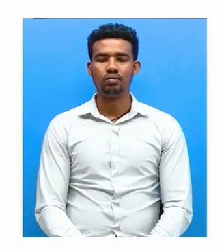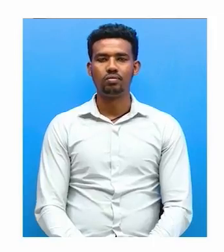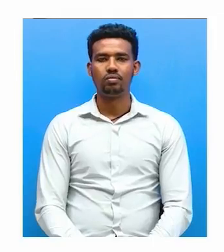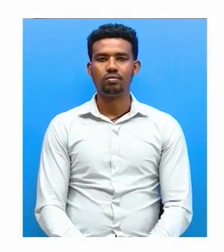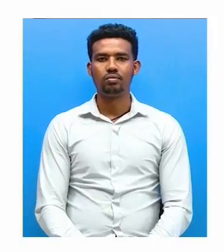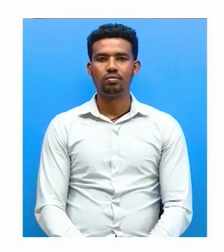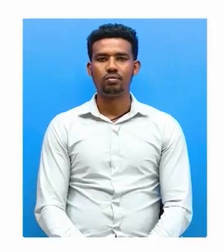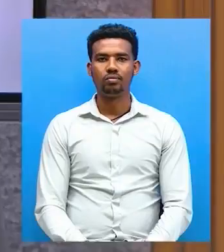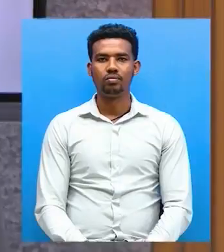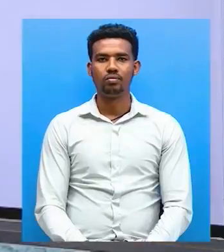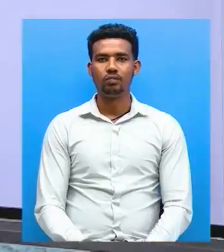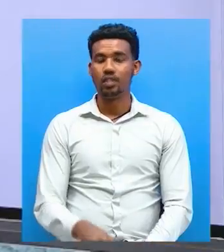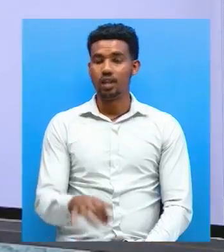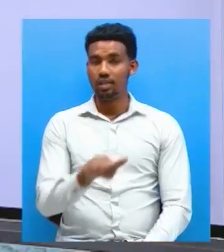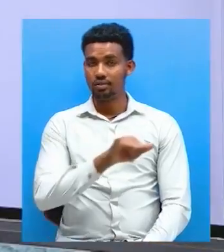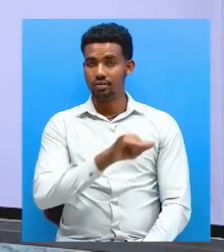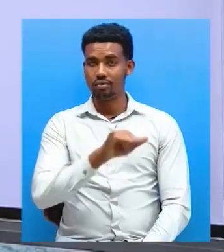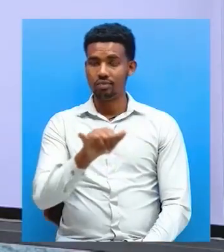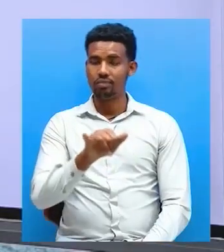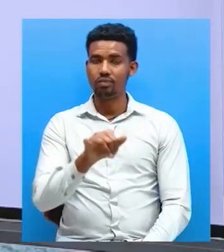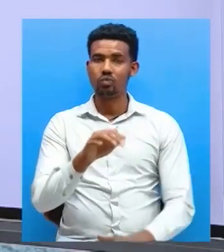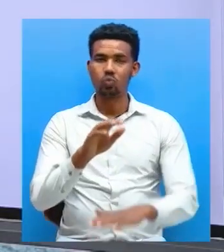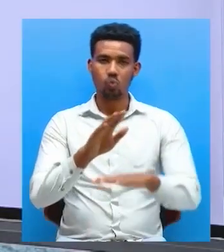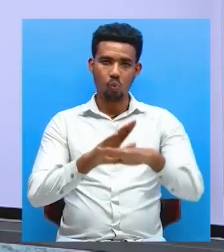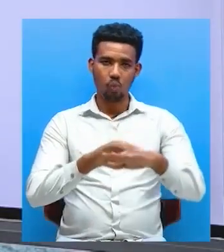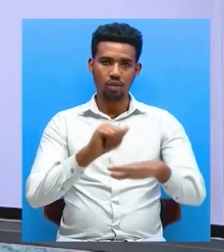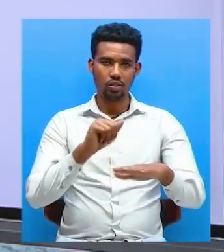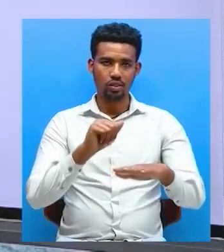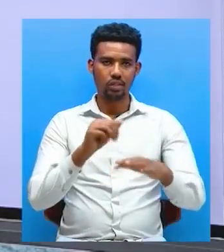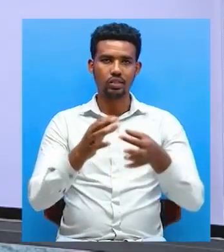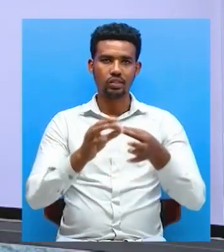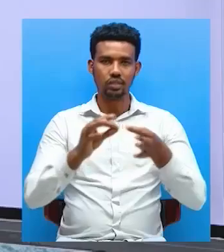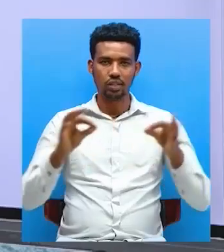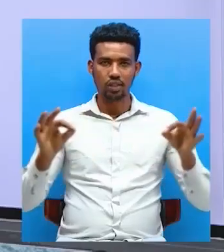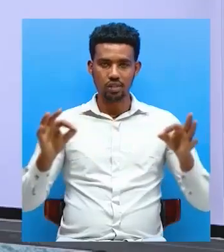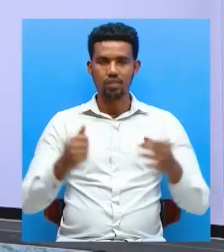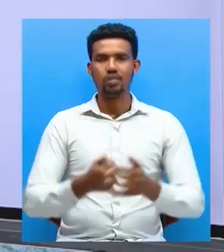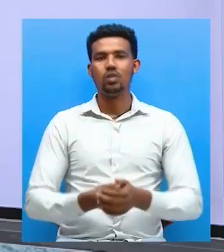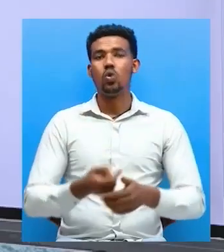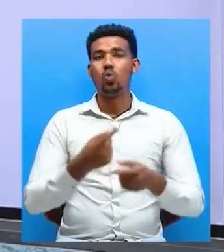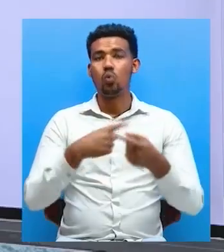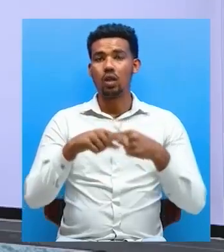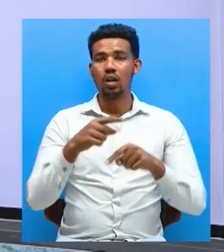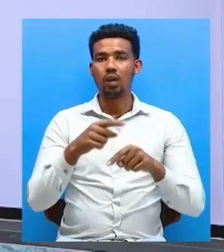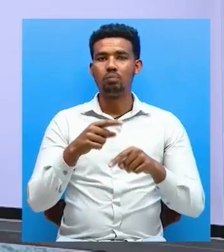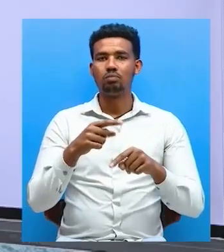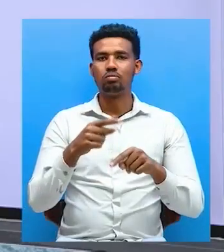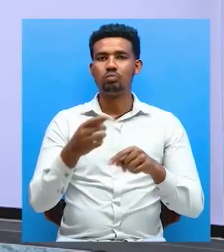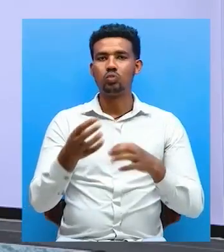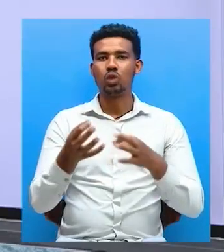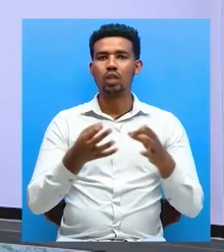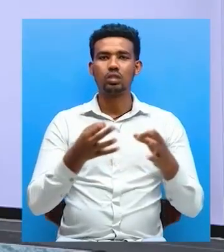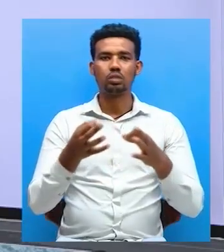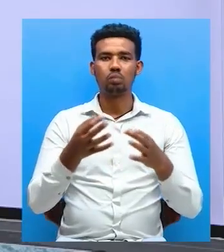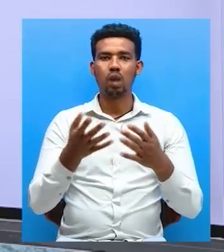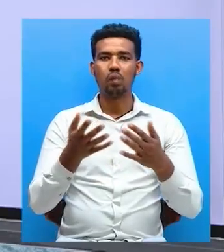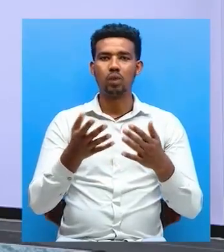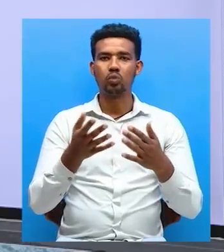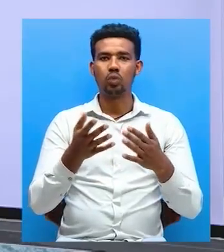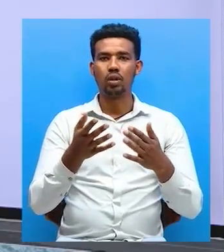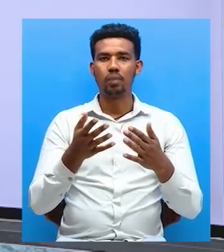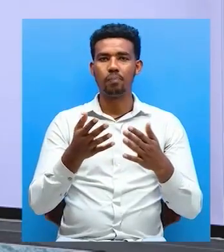Interrogative sentences, and also it's called question sentences. When we come to exclamatory mark, we can